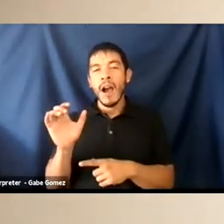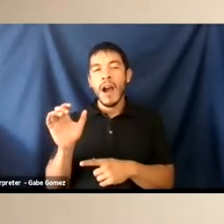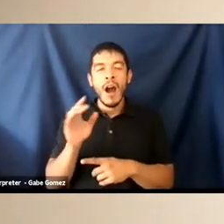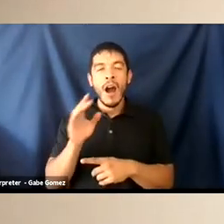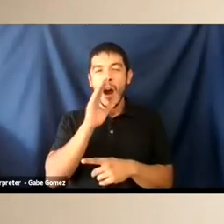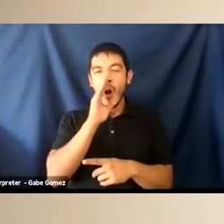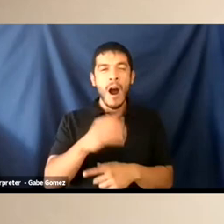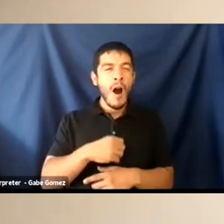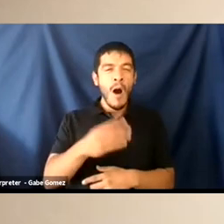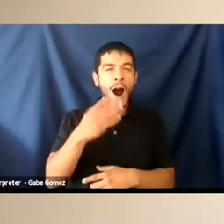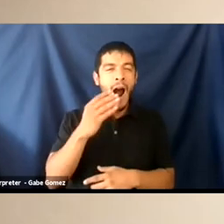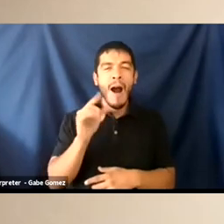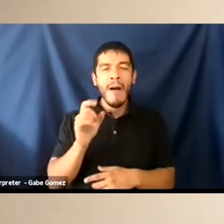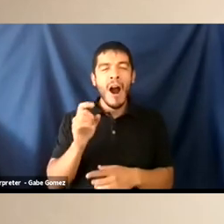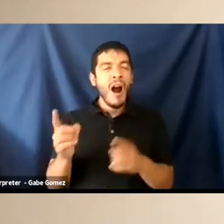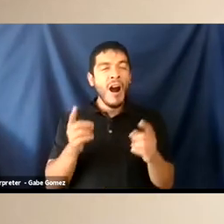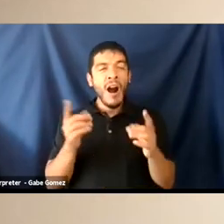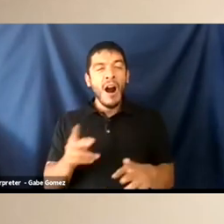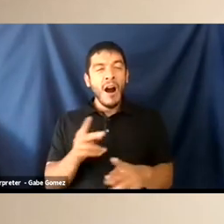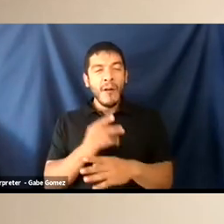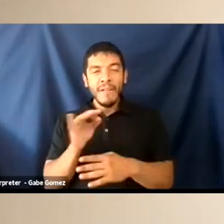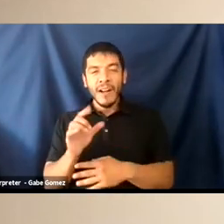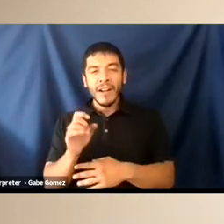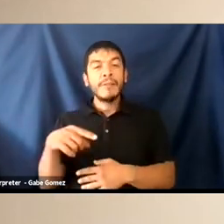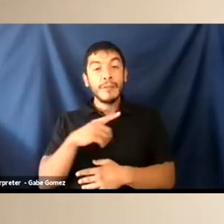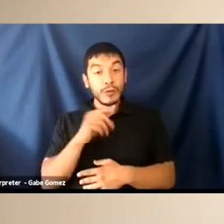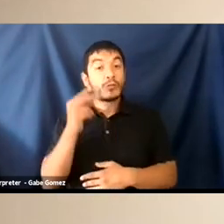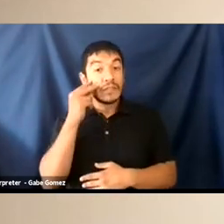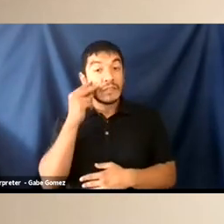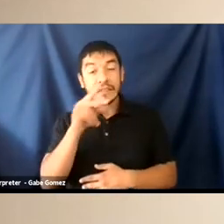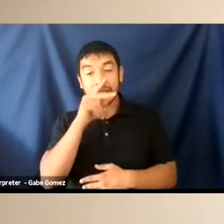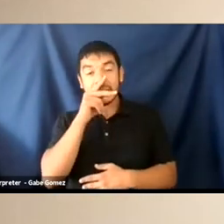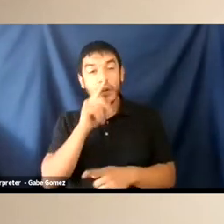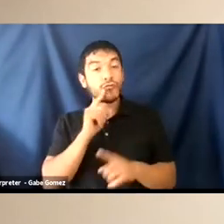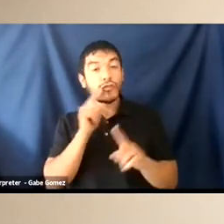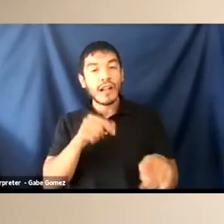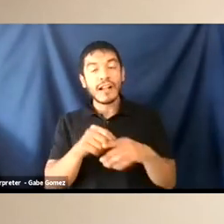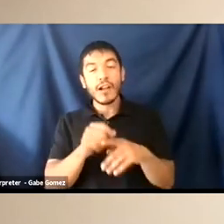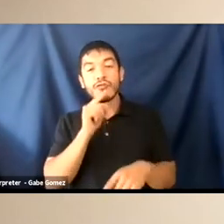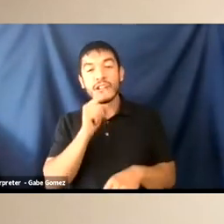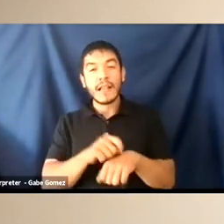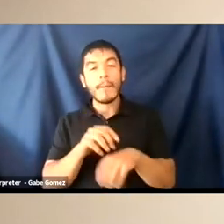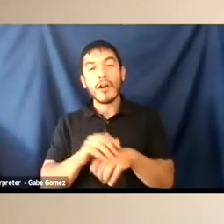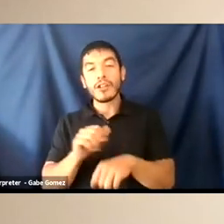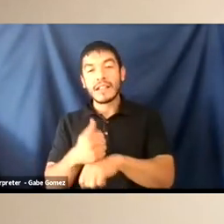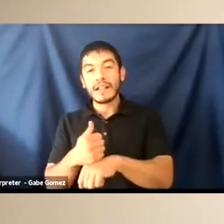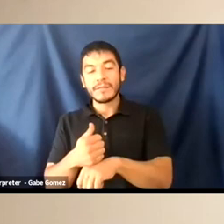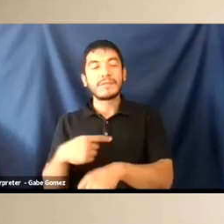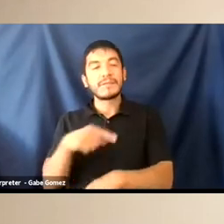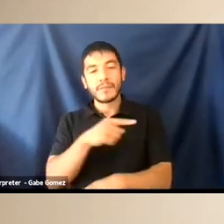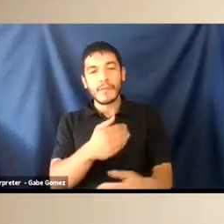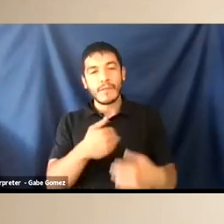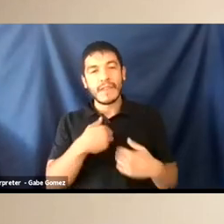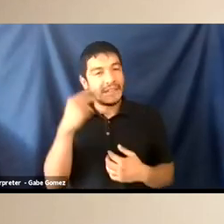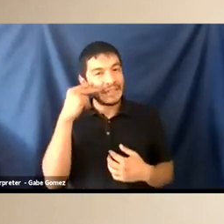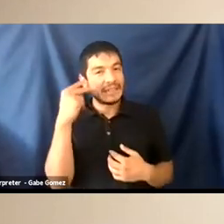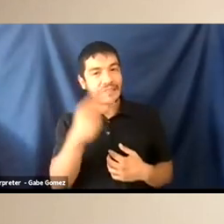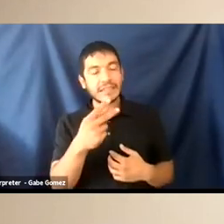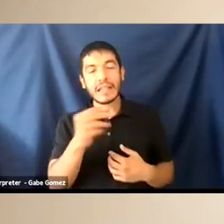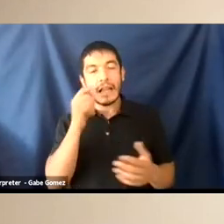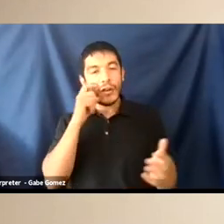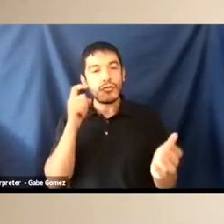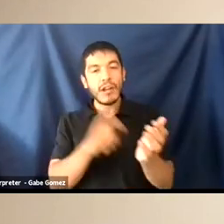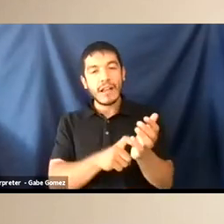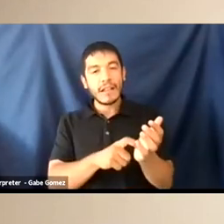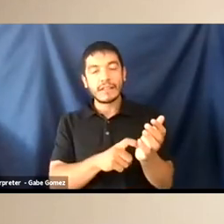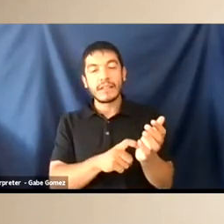straight white male director profile, we do see the kids reacting in real time on set. You know, they are seeing and